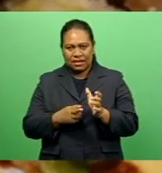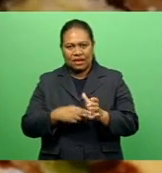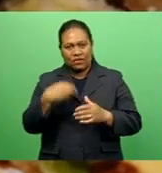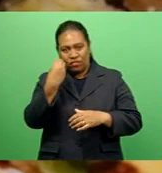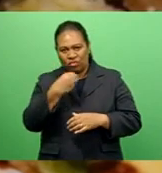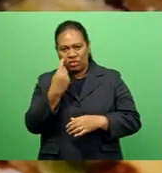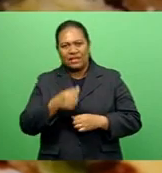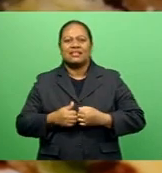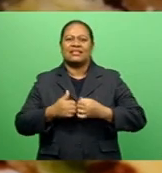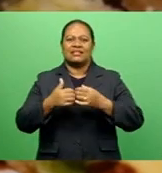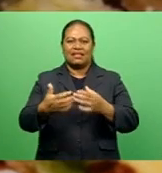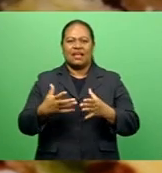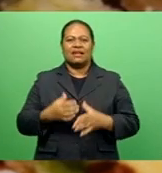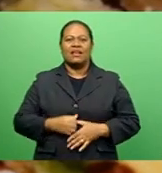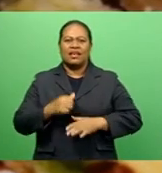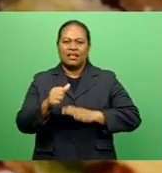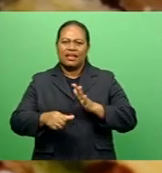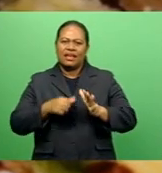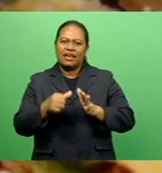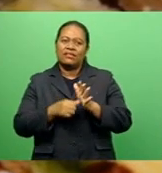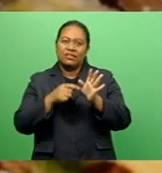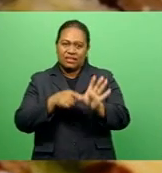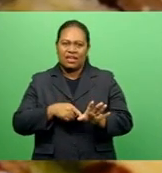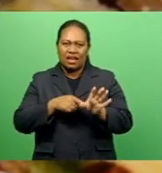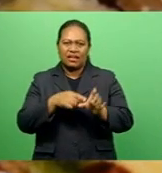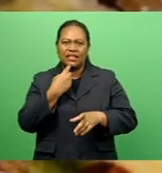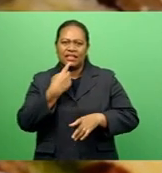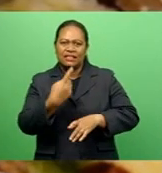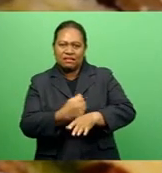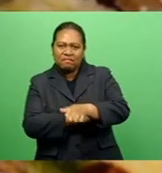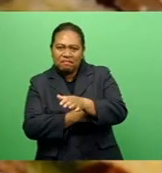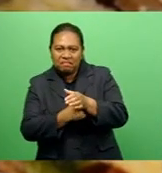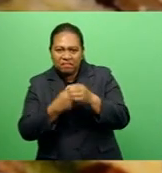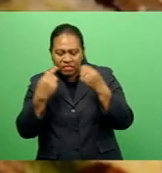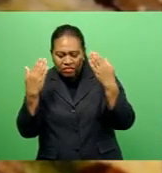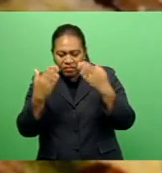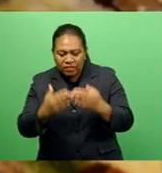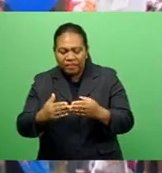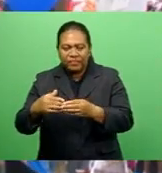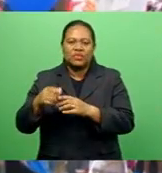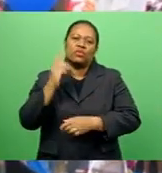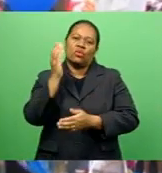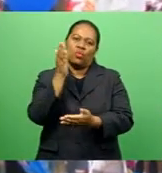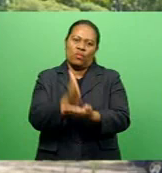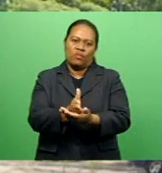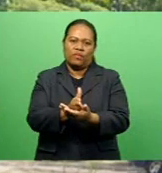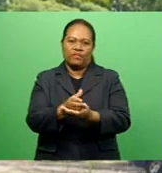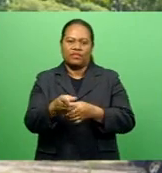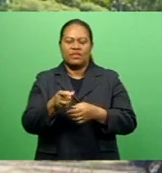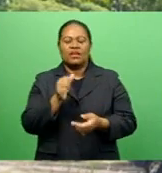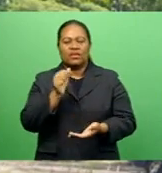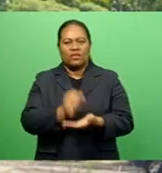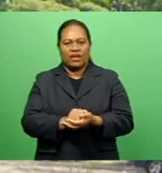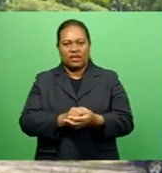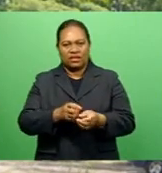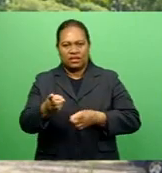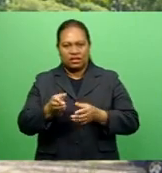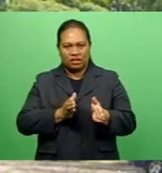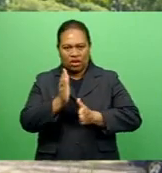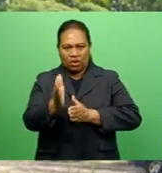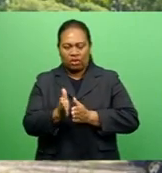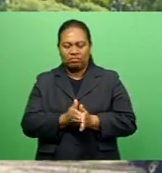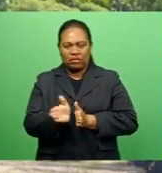his own business at a young age, Volavola says the platform will guide him to move in the right direction. I'm just used to working